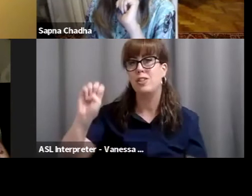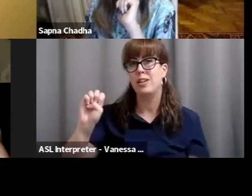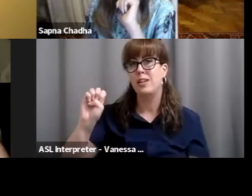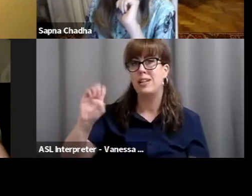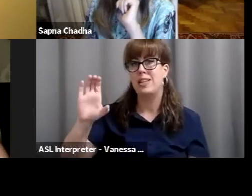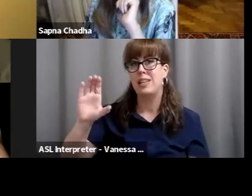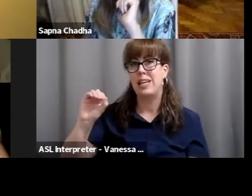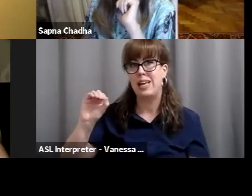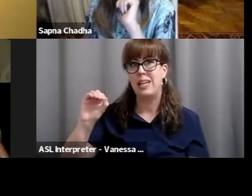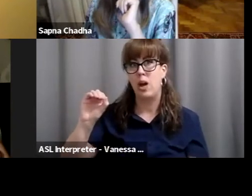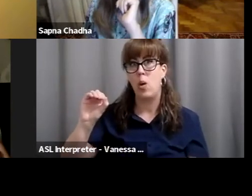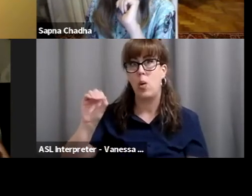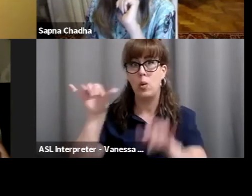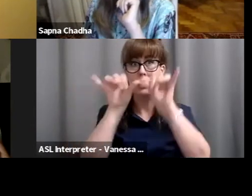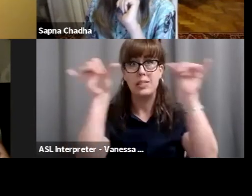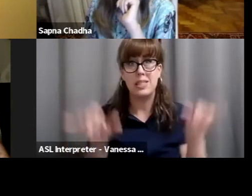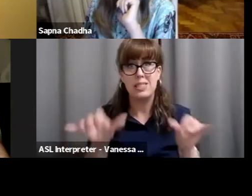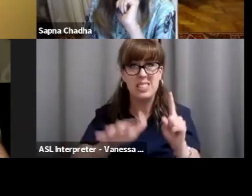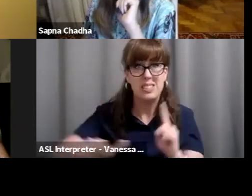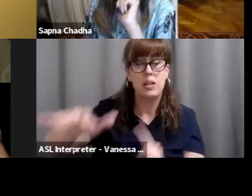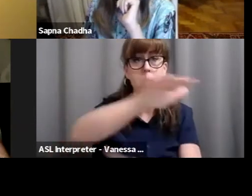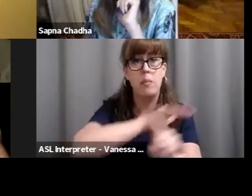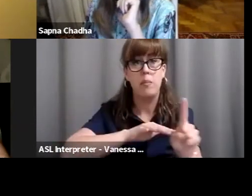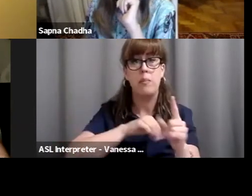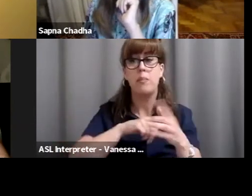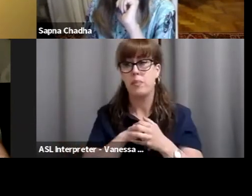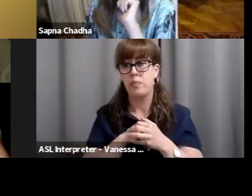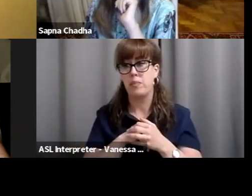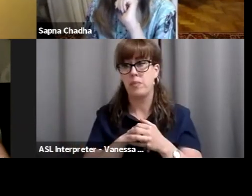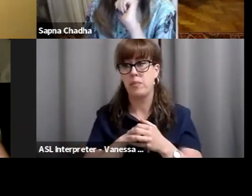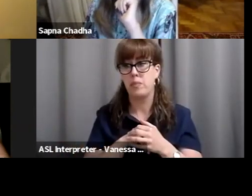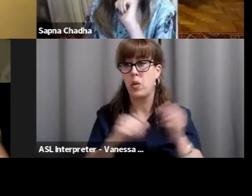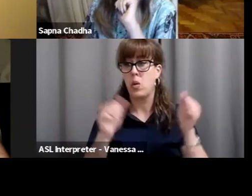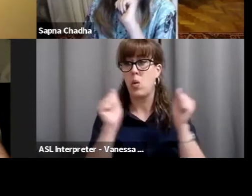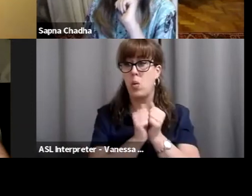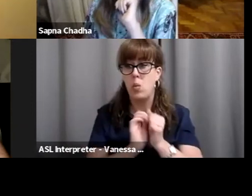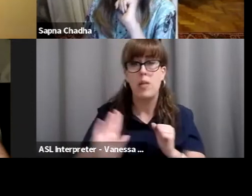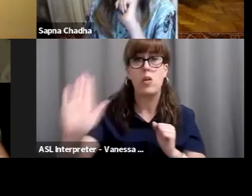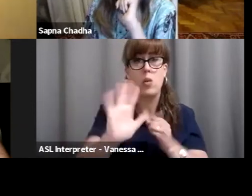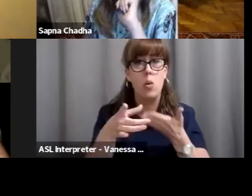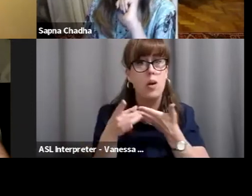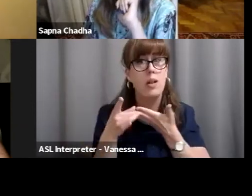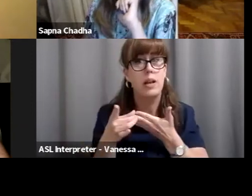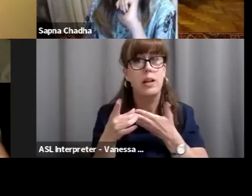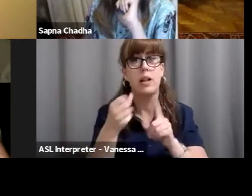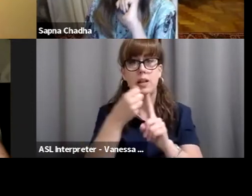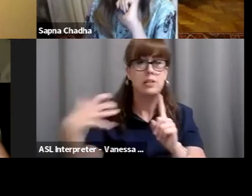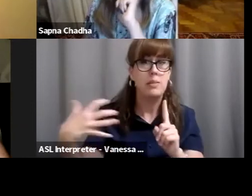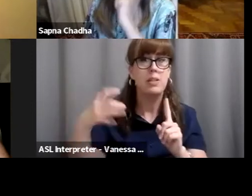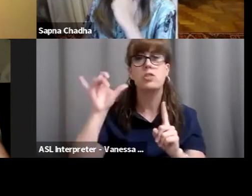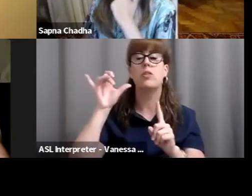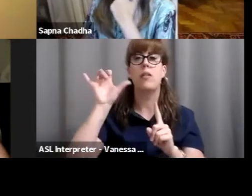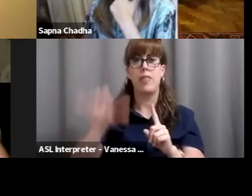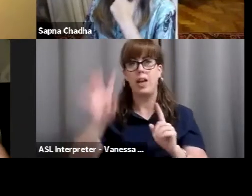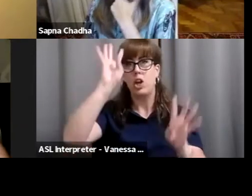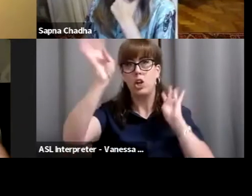that I read about with Ogilvy, with your leadership, is the expansion of its creative council and